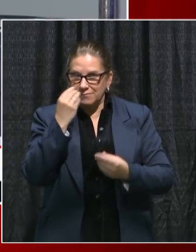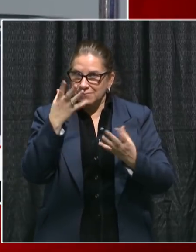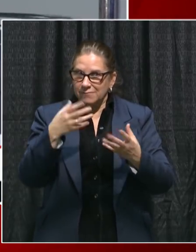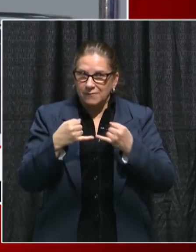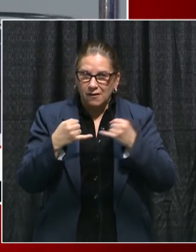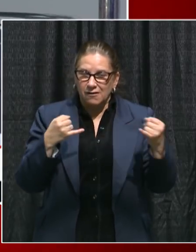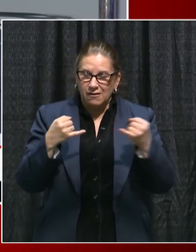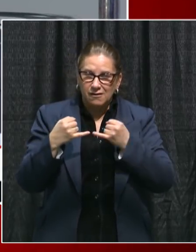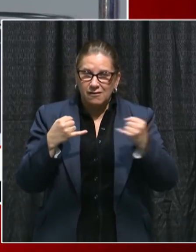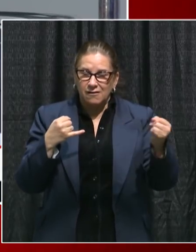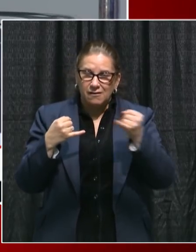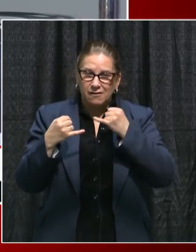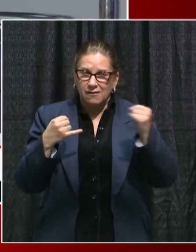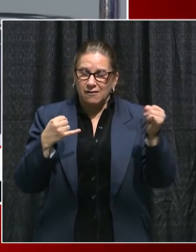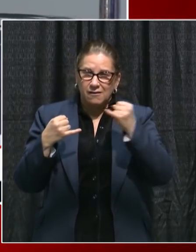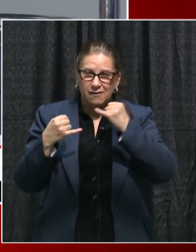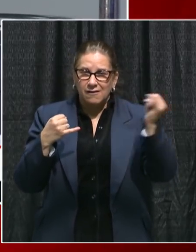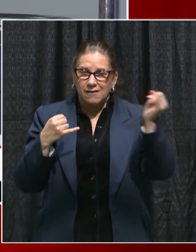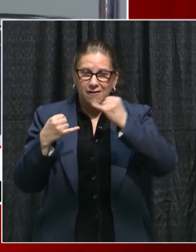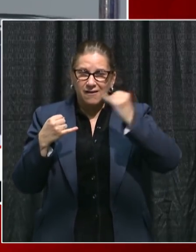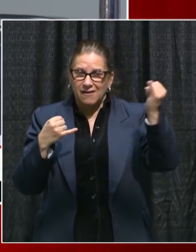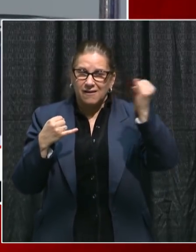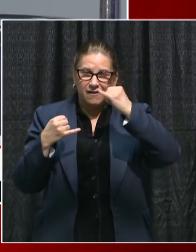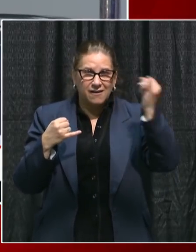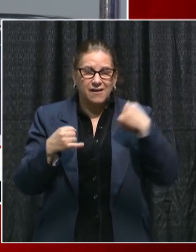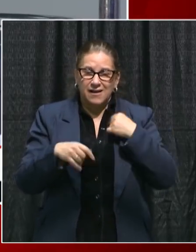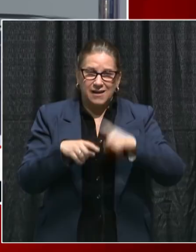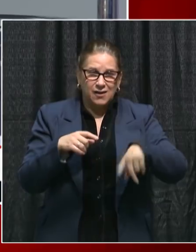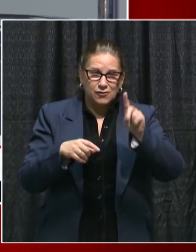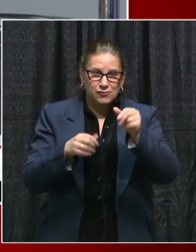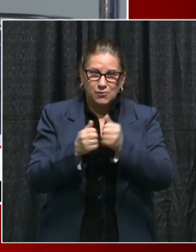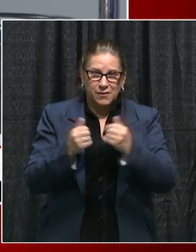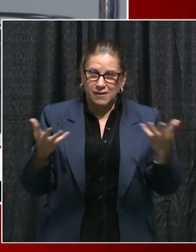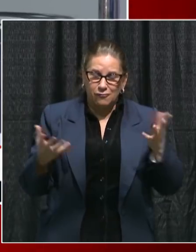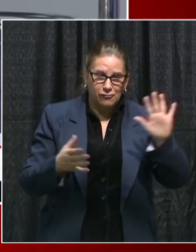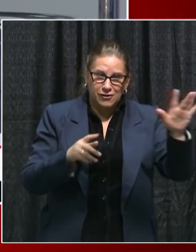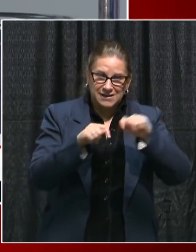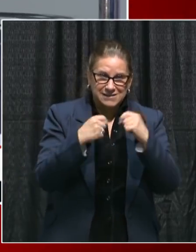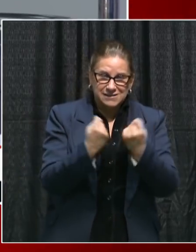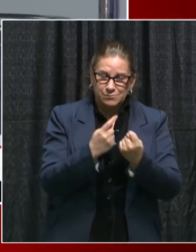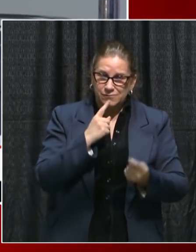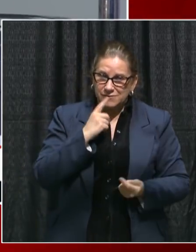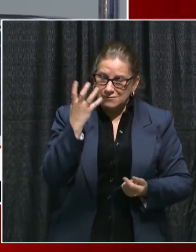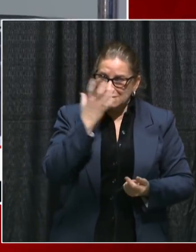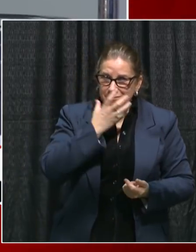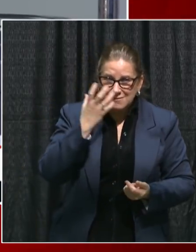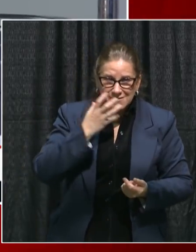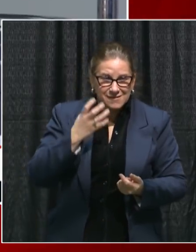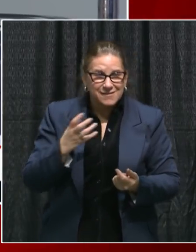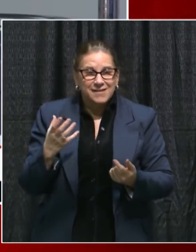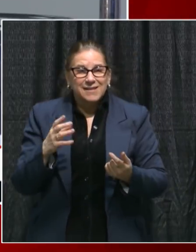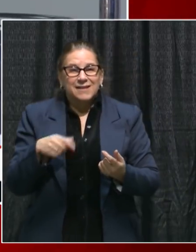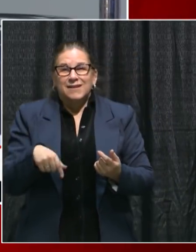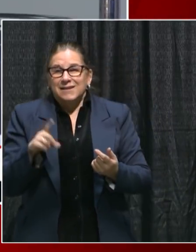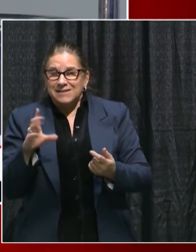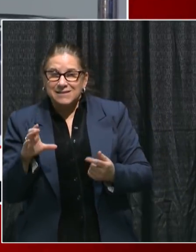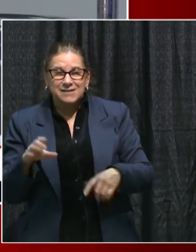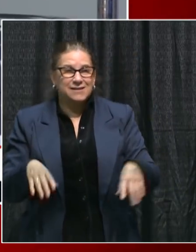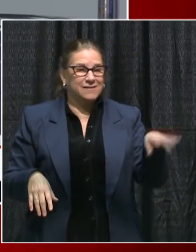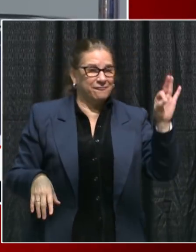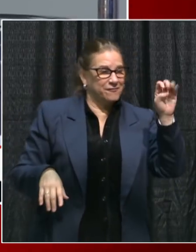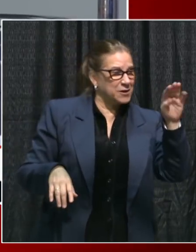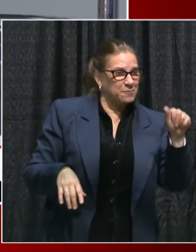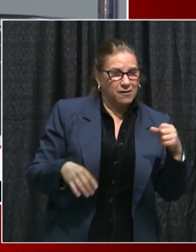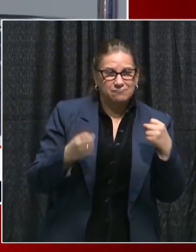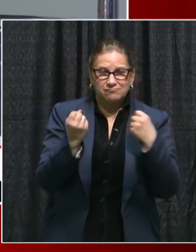the entire team. Your team has been phenomenal from the DC lane. We've also had great support from FEMA, but our Corps of Engineer team,